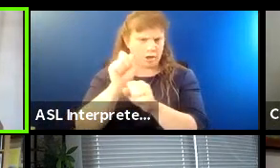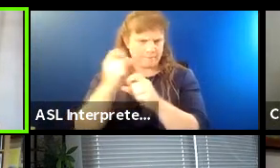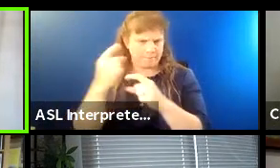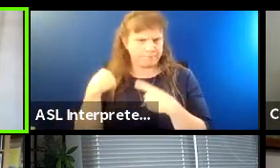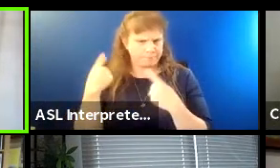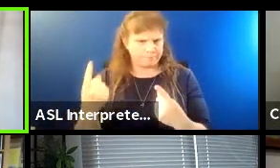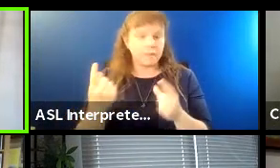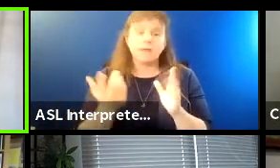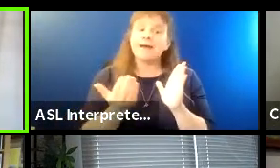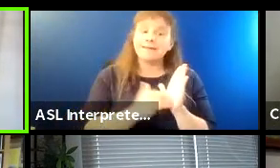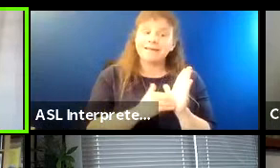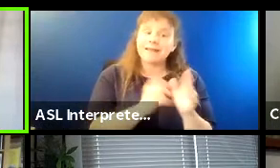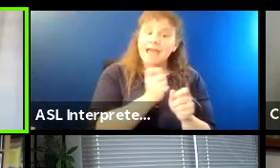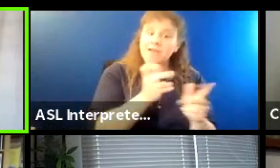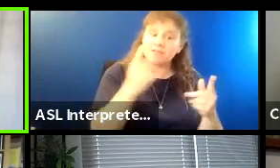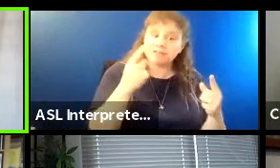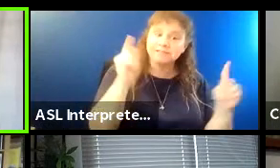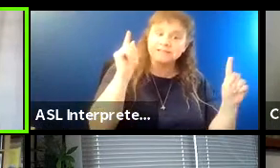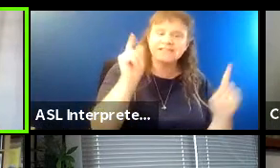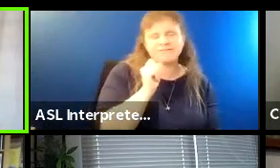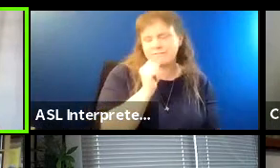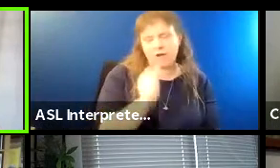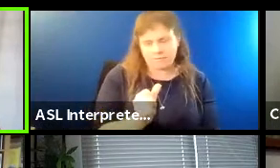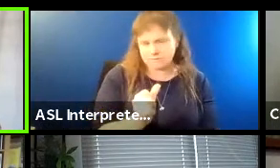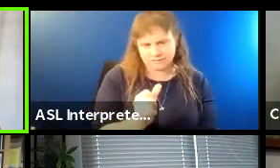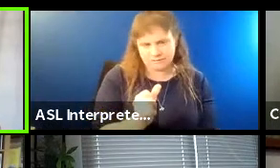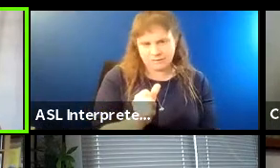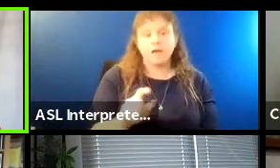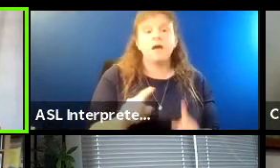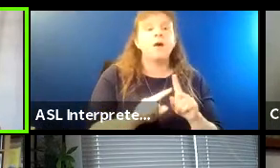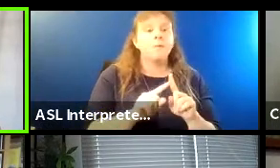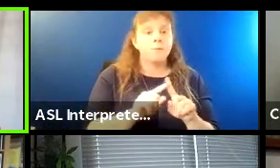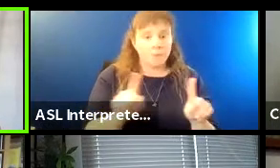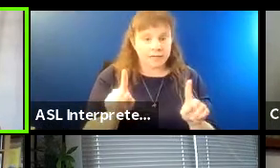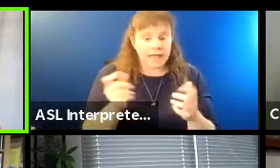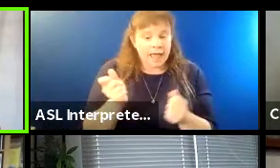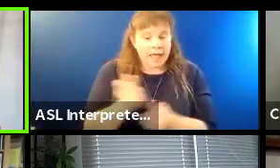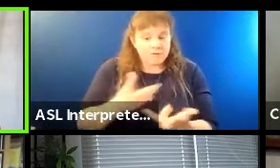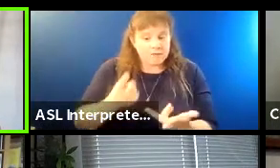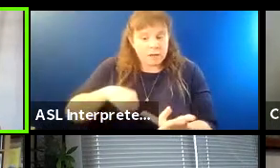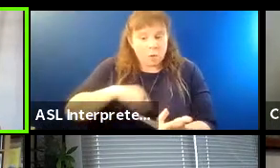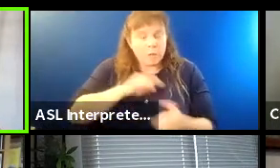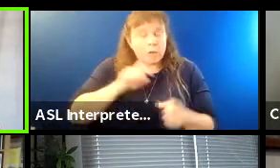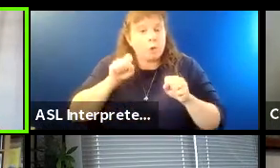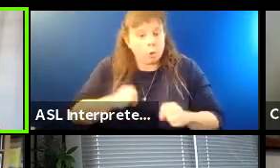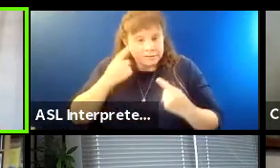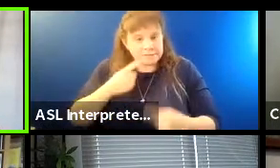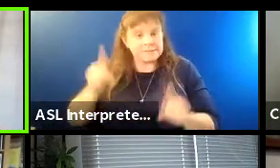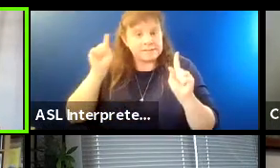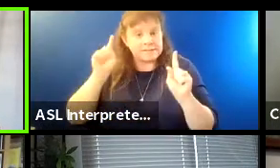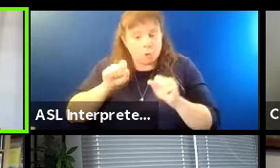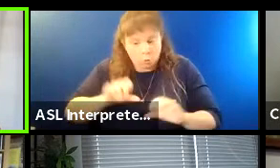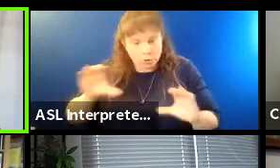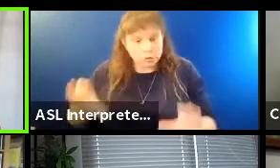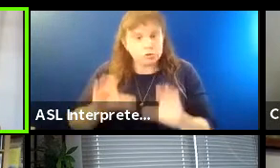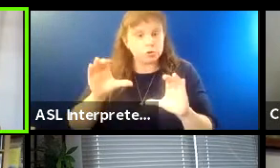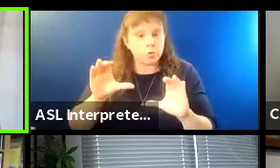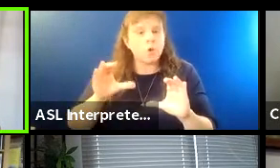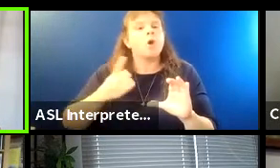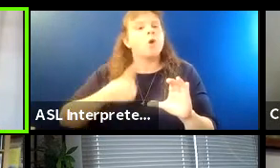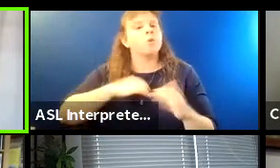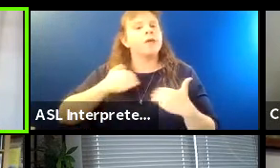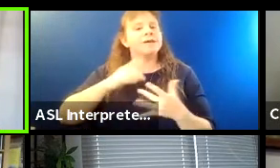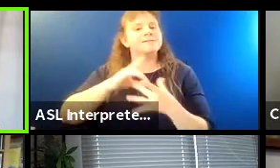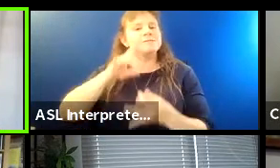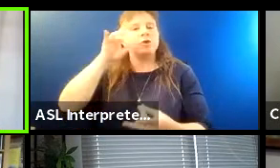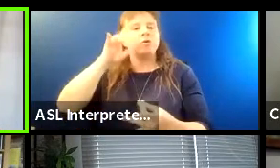get to everything, but we did what we did with a spirit of collaboration. We